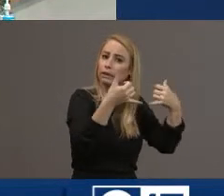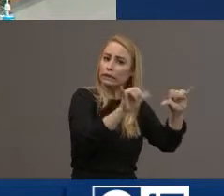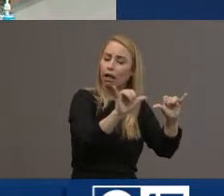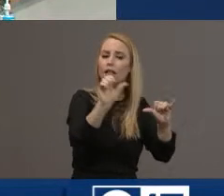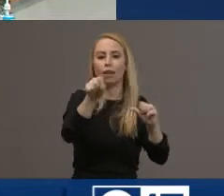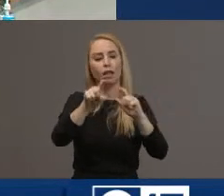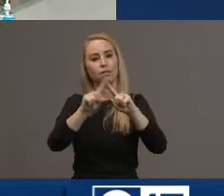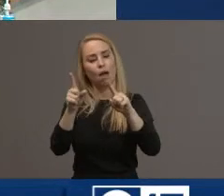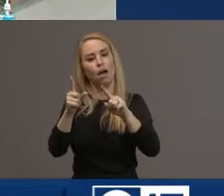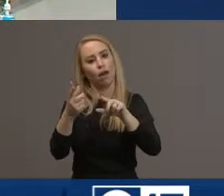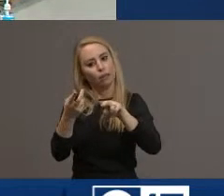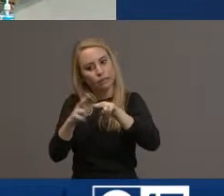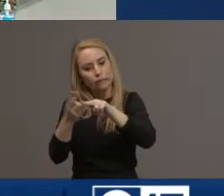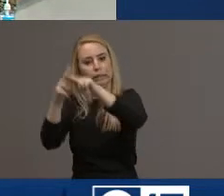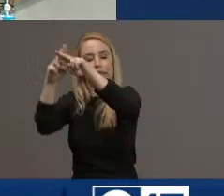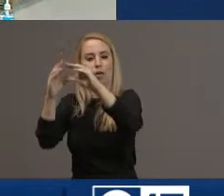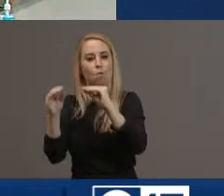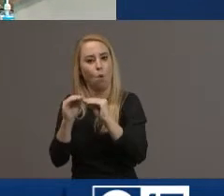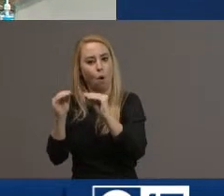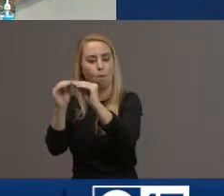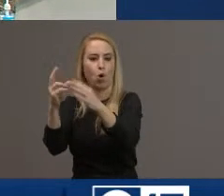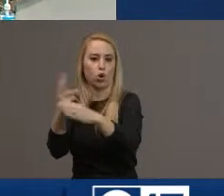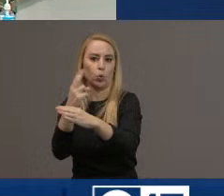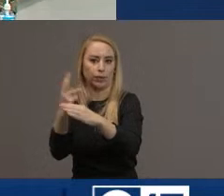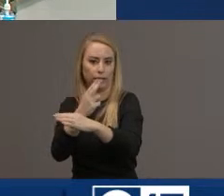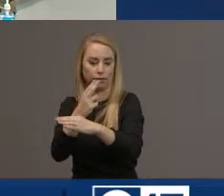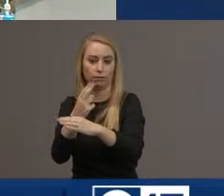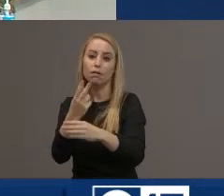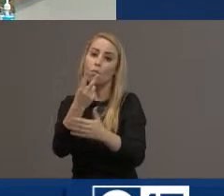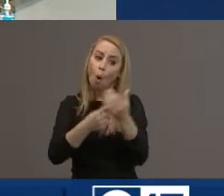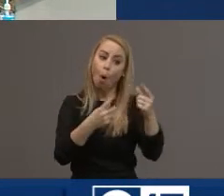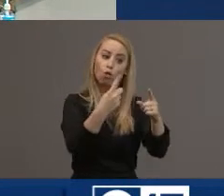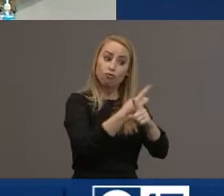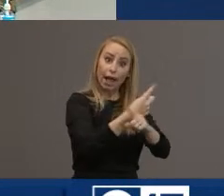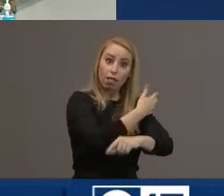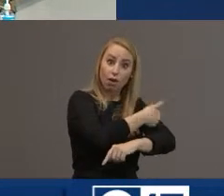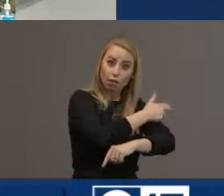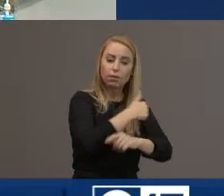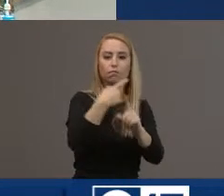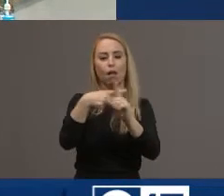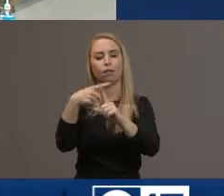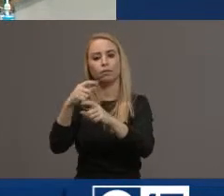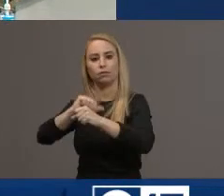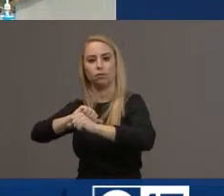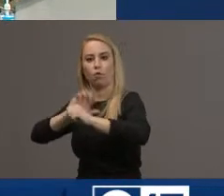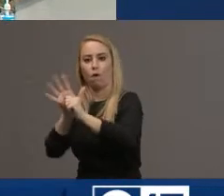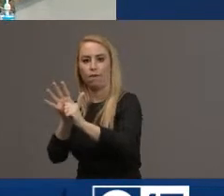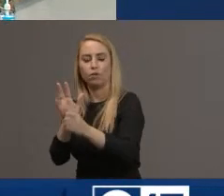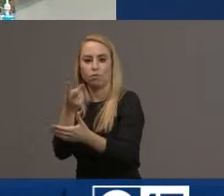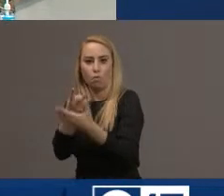ICU rooms and for COVID-19 patients.